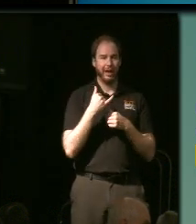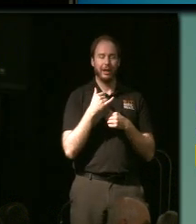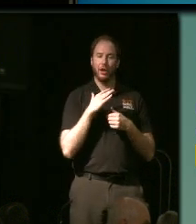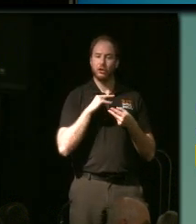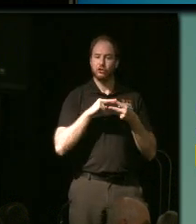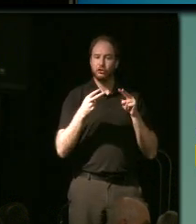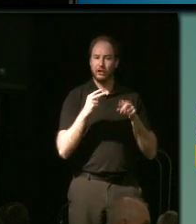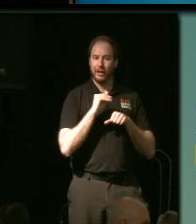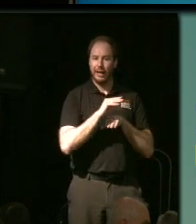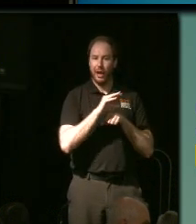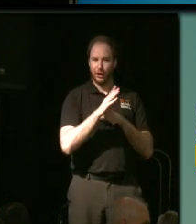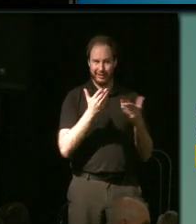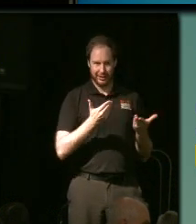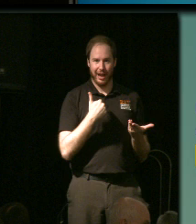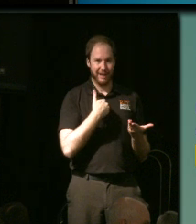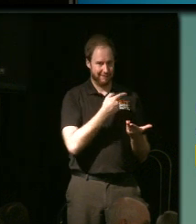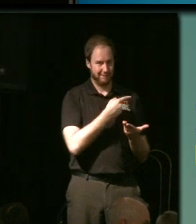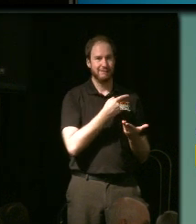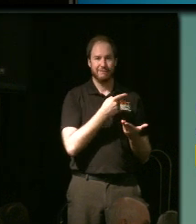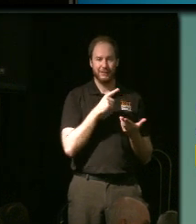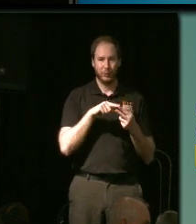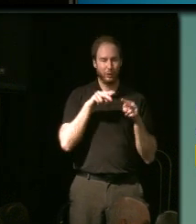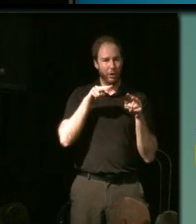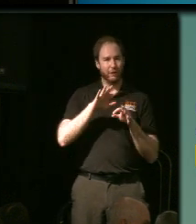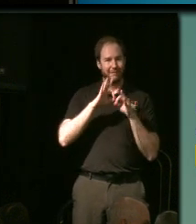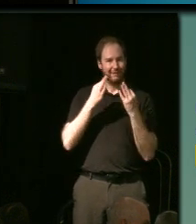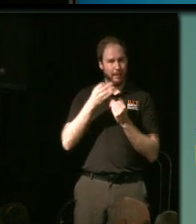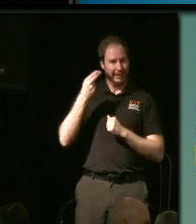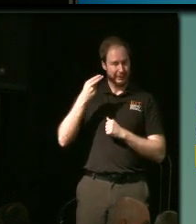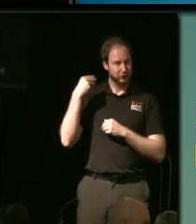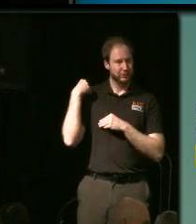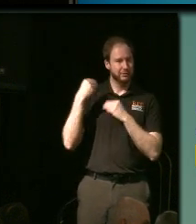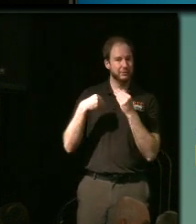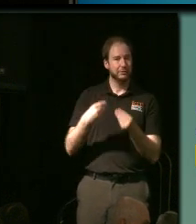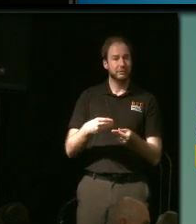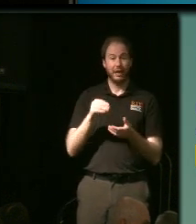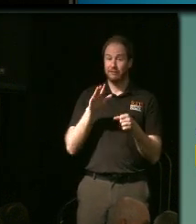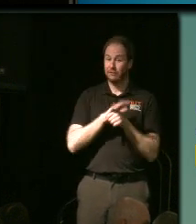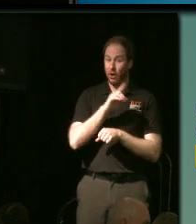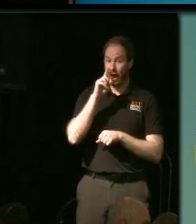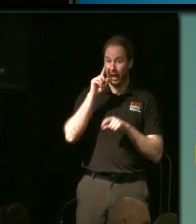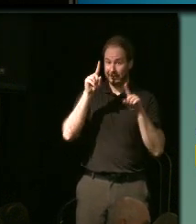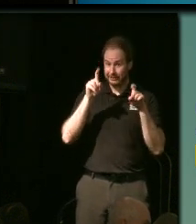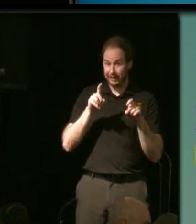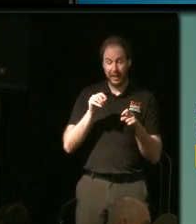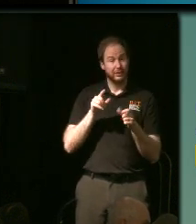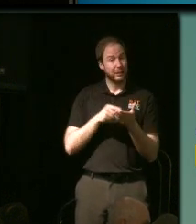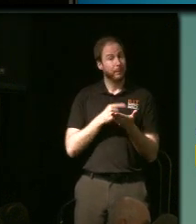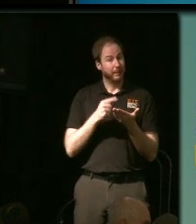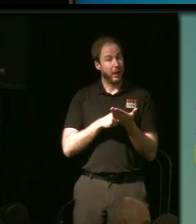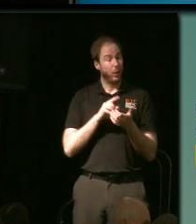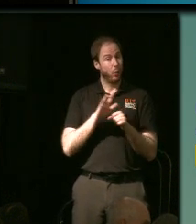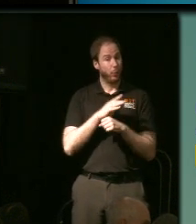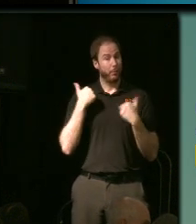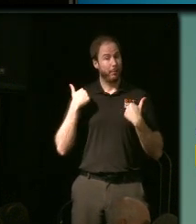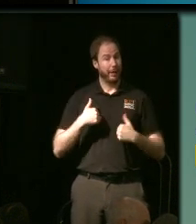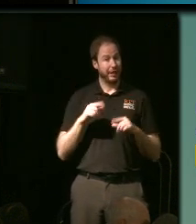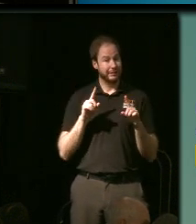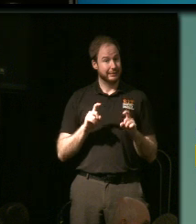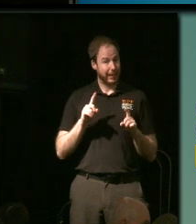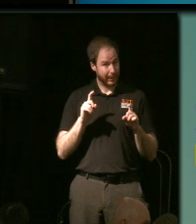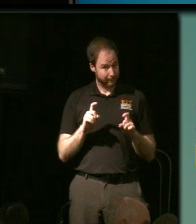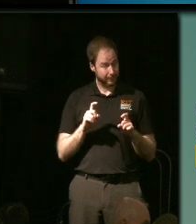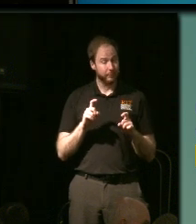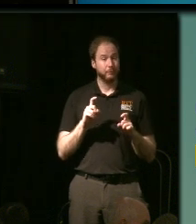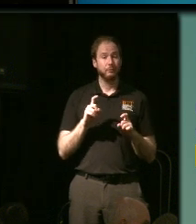genetic counselors. We do a complete eye exam and sometimes a whole body exam. Then